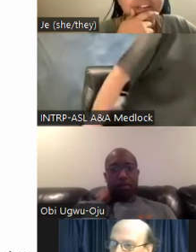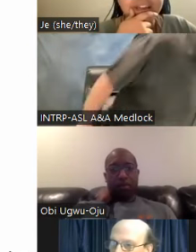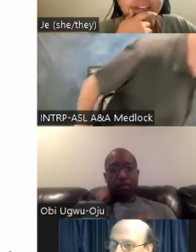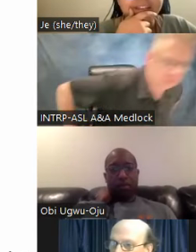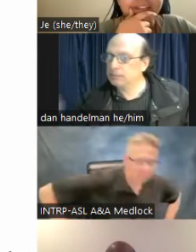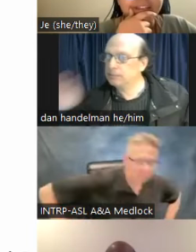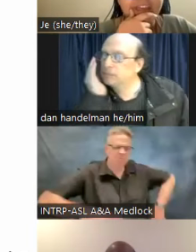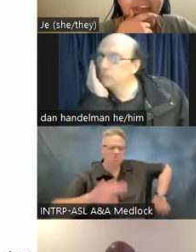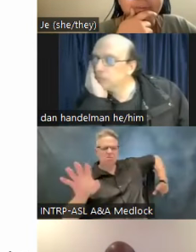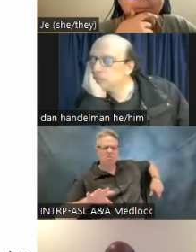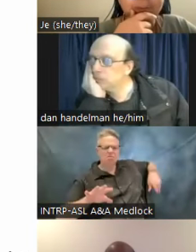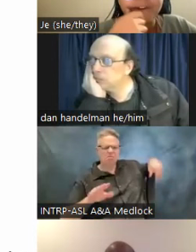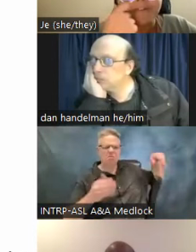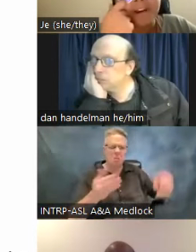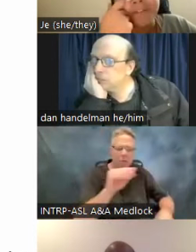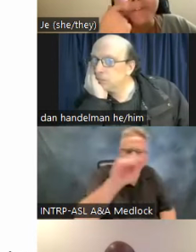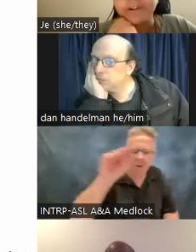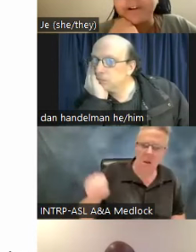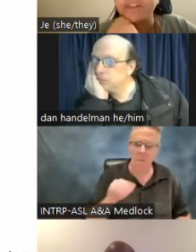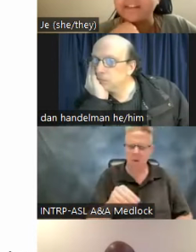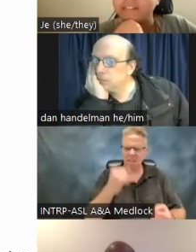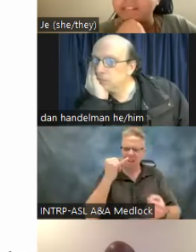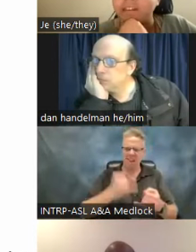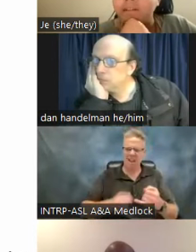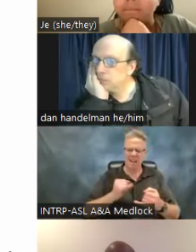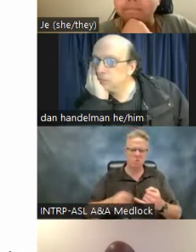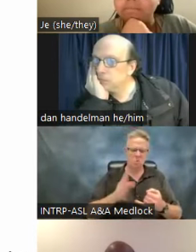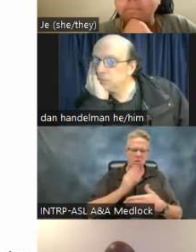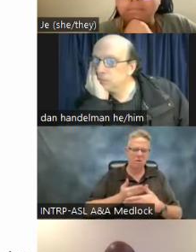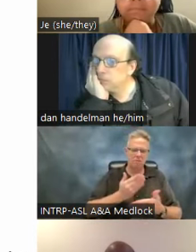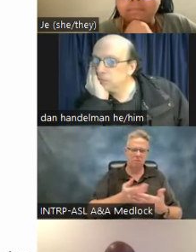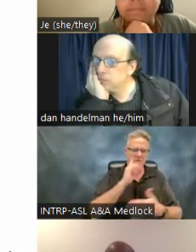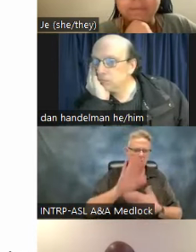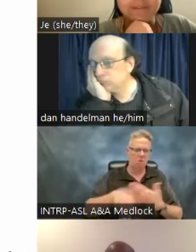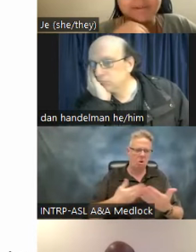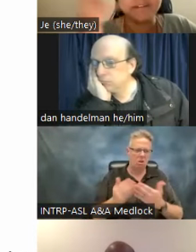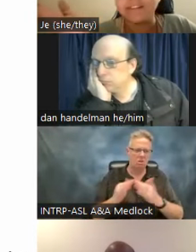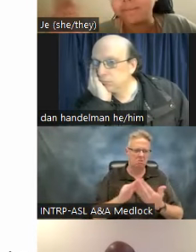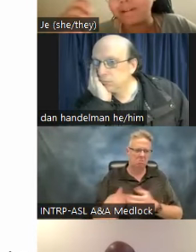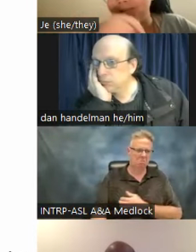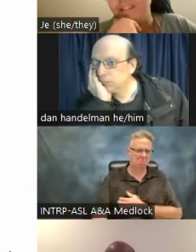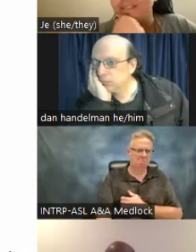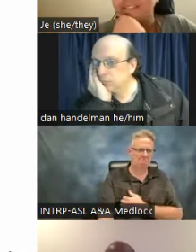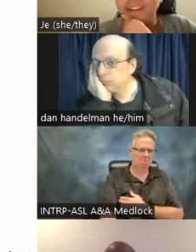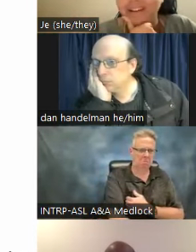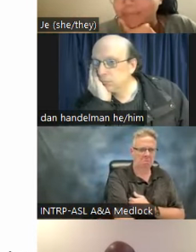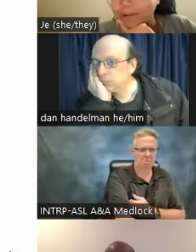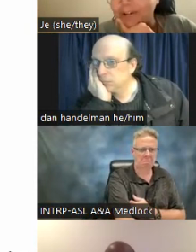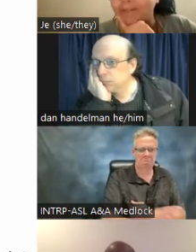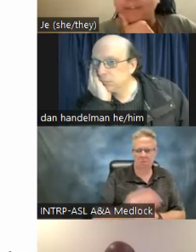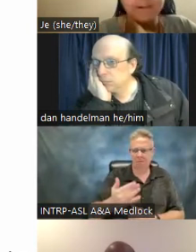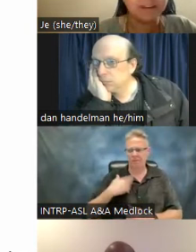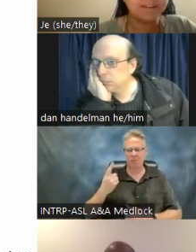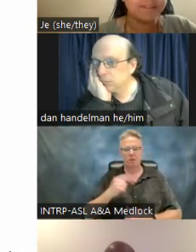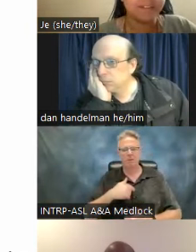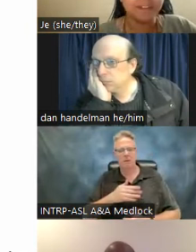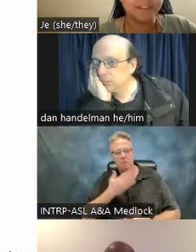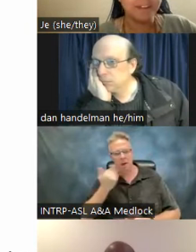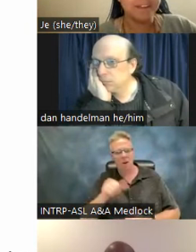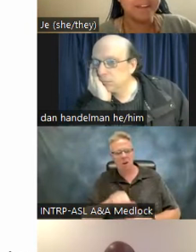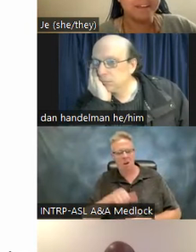to the end and will be verified for authenticity. Maybe someone else has a better, more artful way